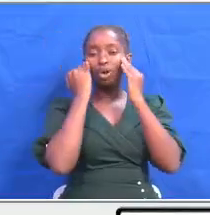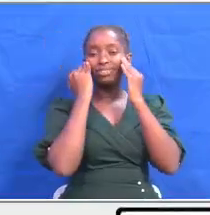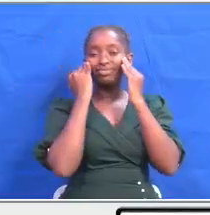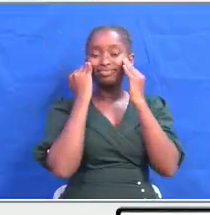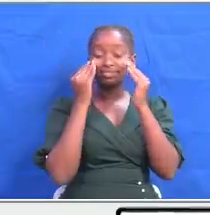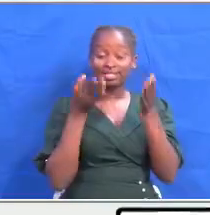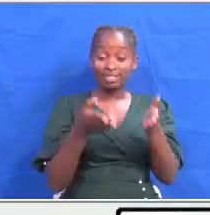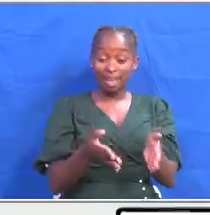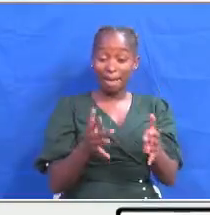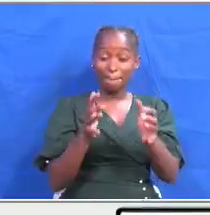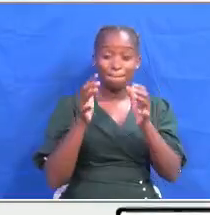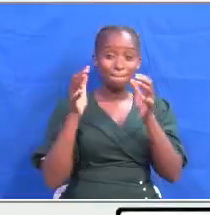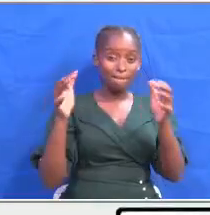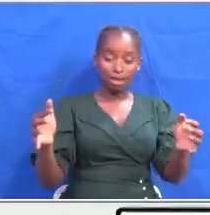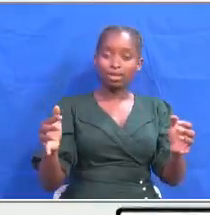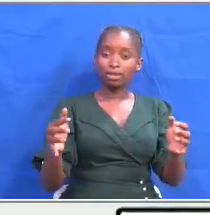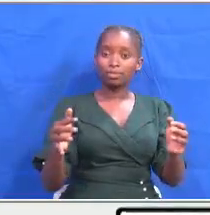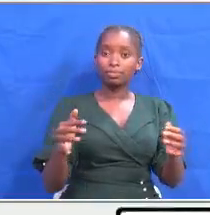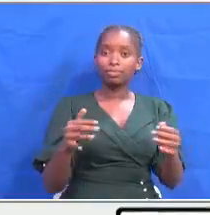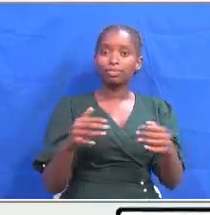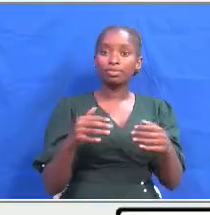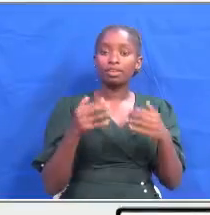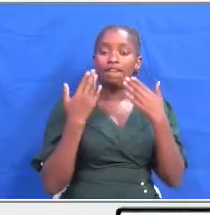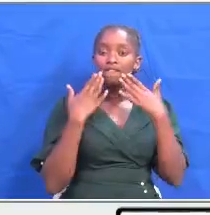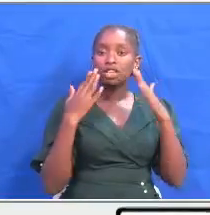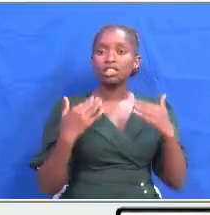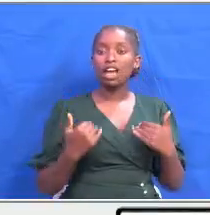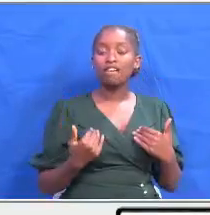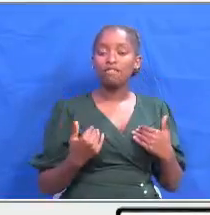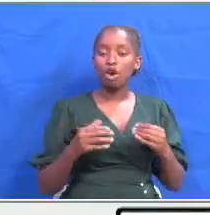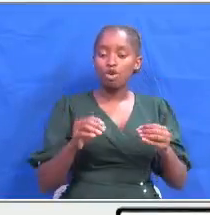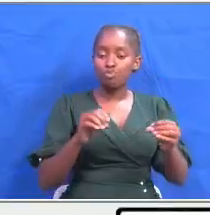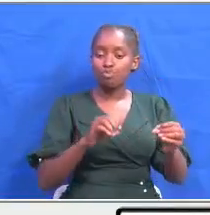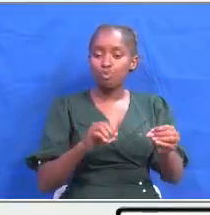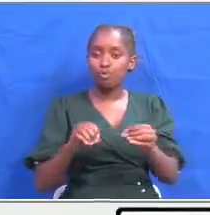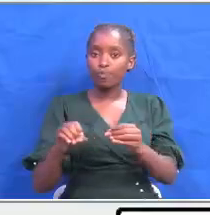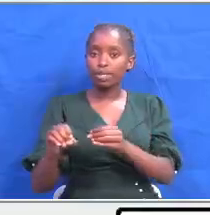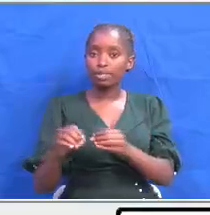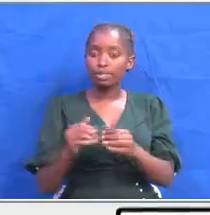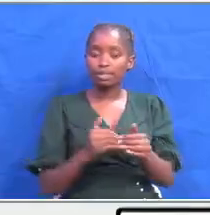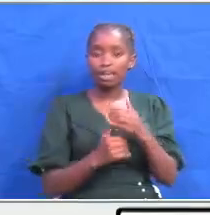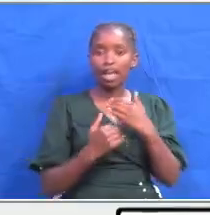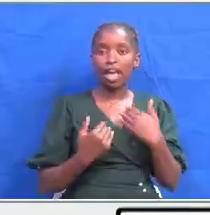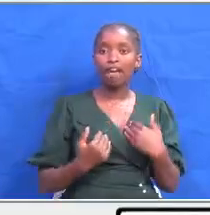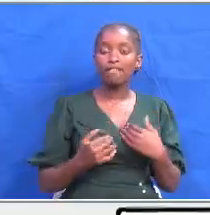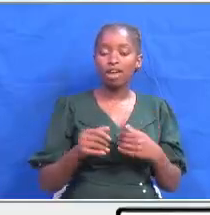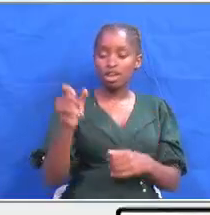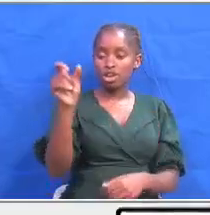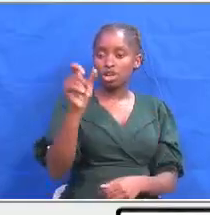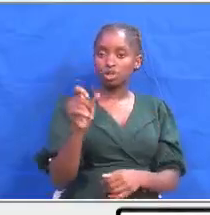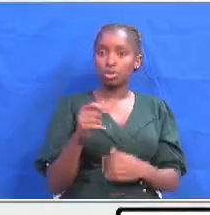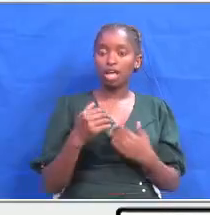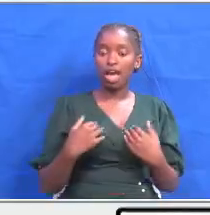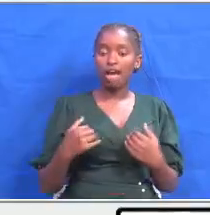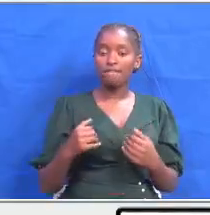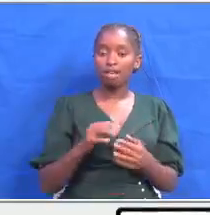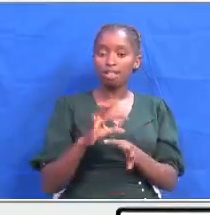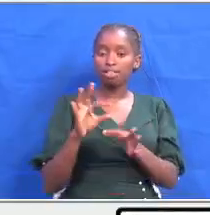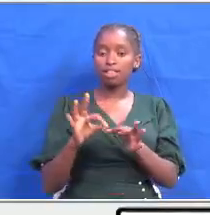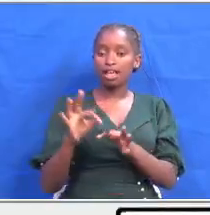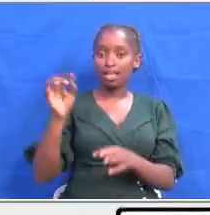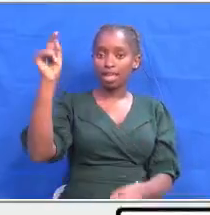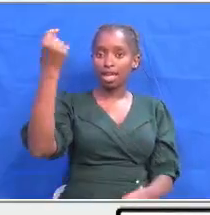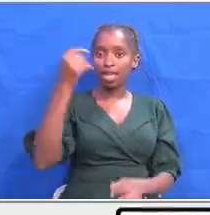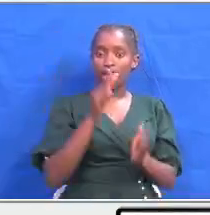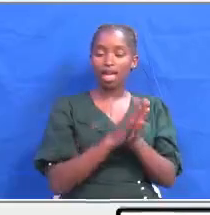bigger. There is already seismic movement around certain region of Kenya, and it is sort